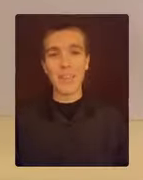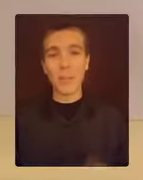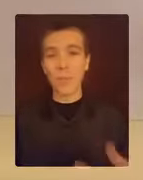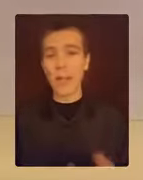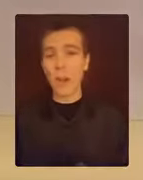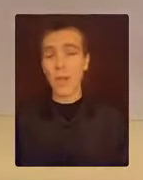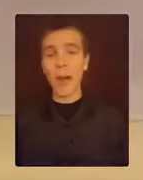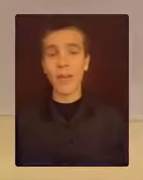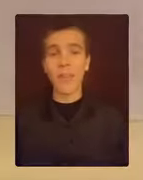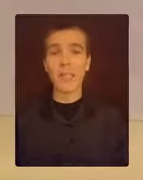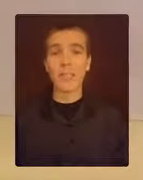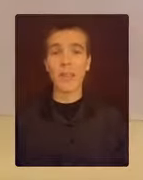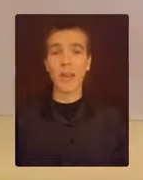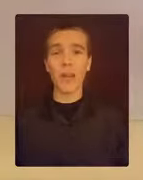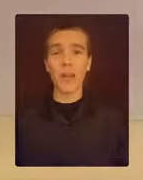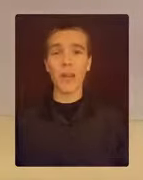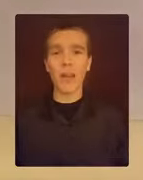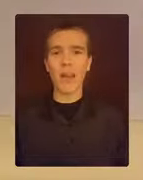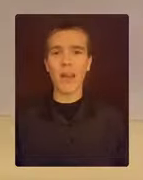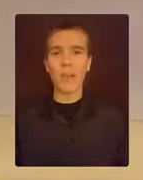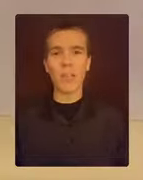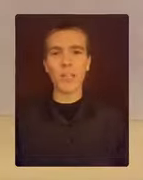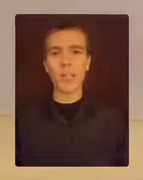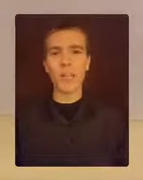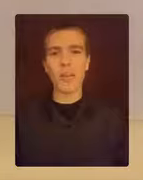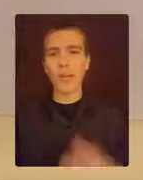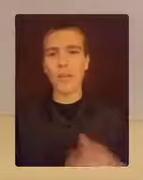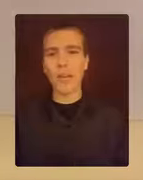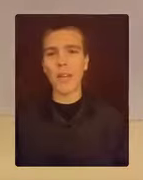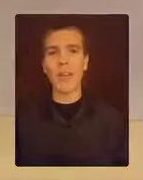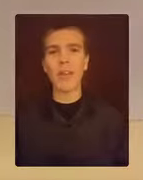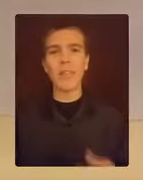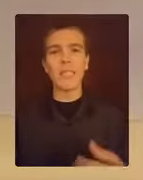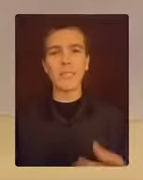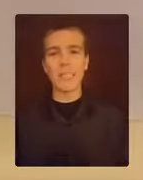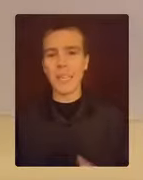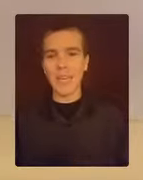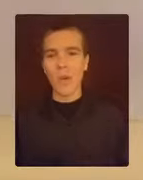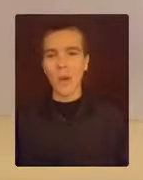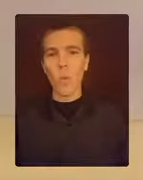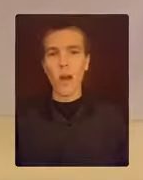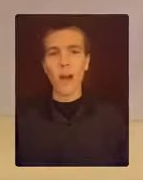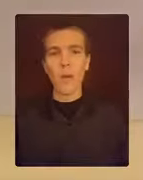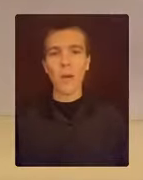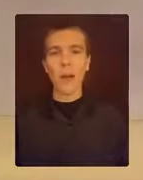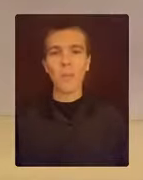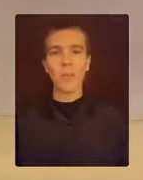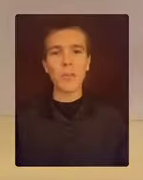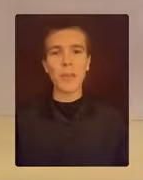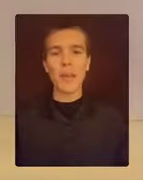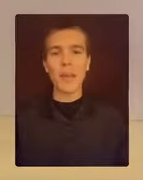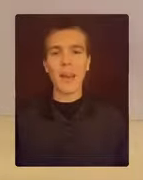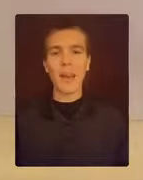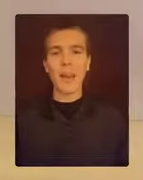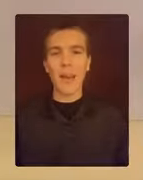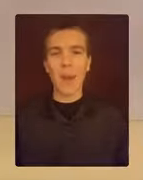he tells me how proud he is of me, and he wishes that he could have been here to see what I'm